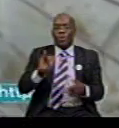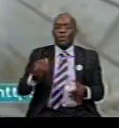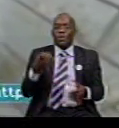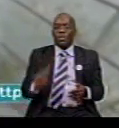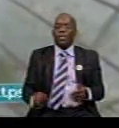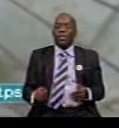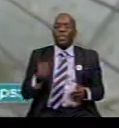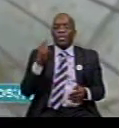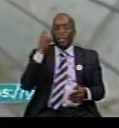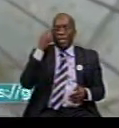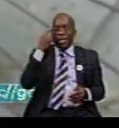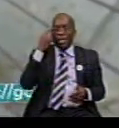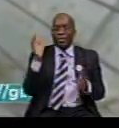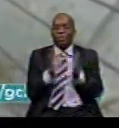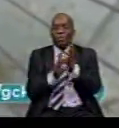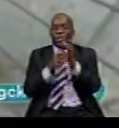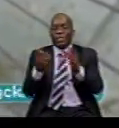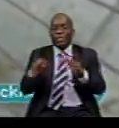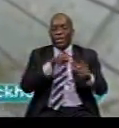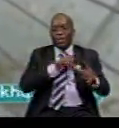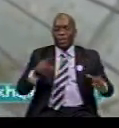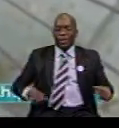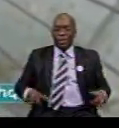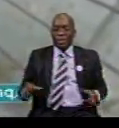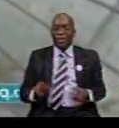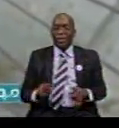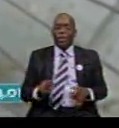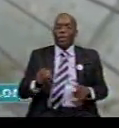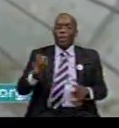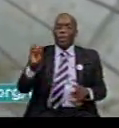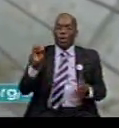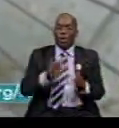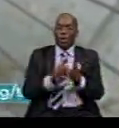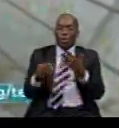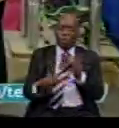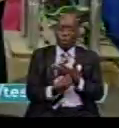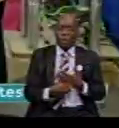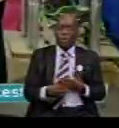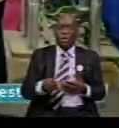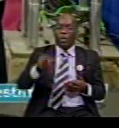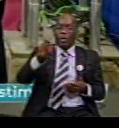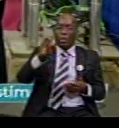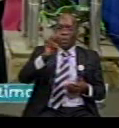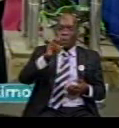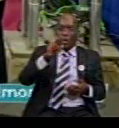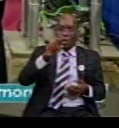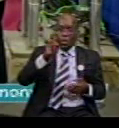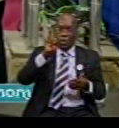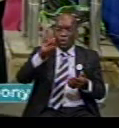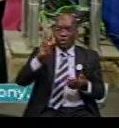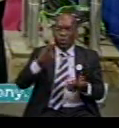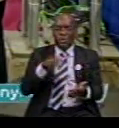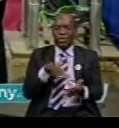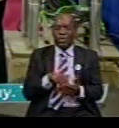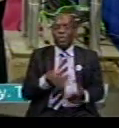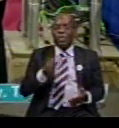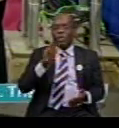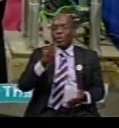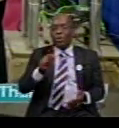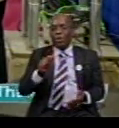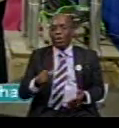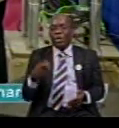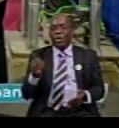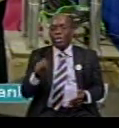Lord. October 2021, you said? Yes, sir. And this is 2023? Yes, sir. And the blessing has